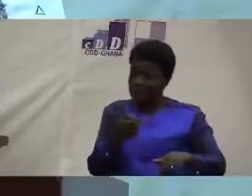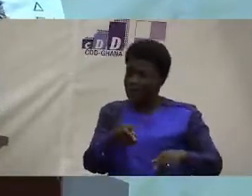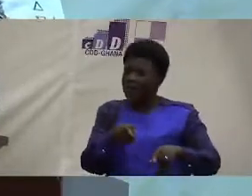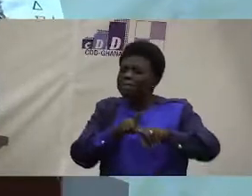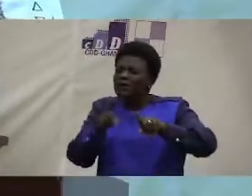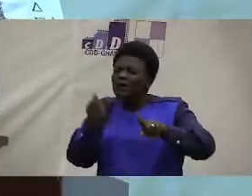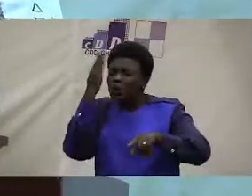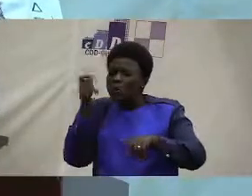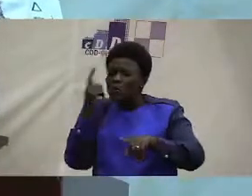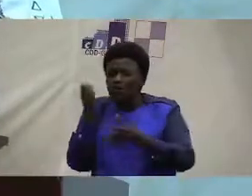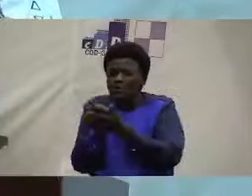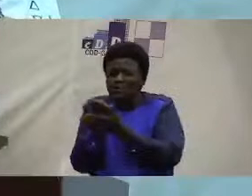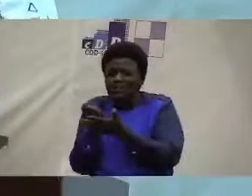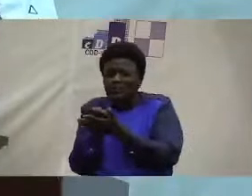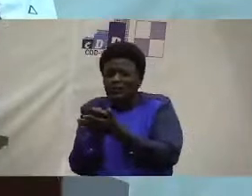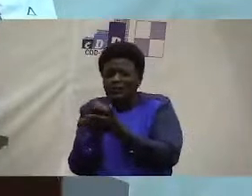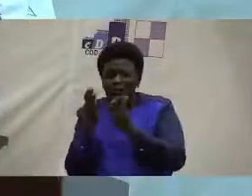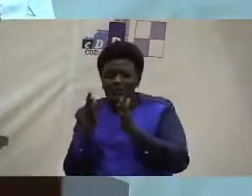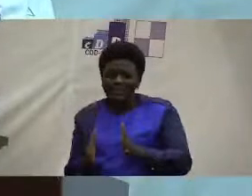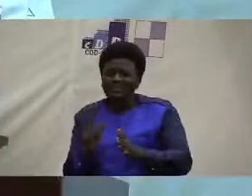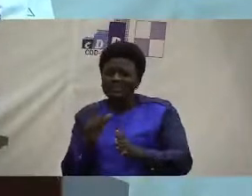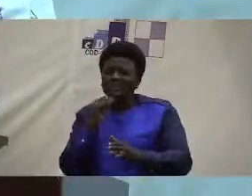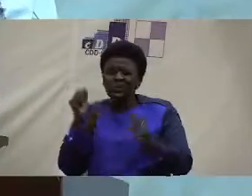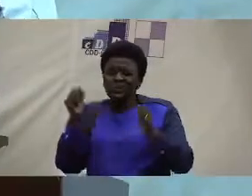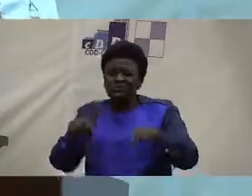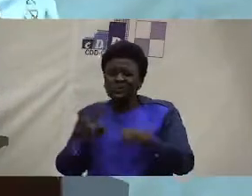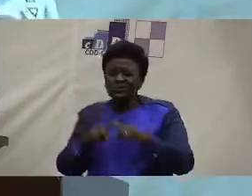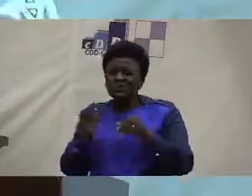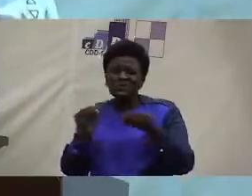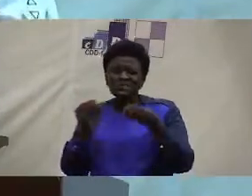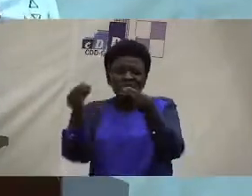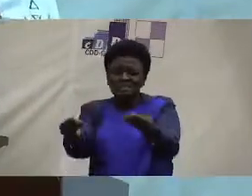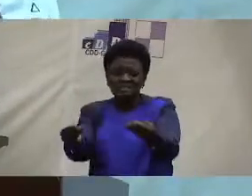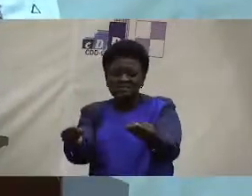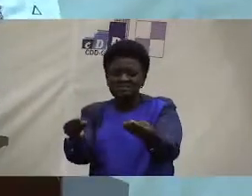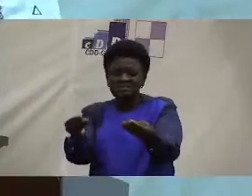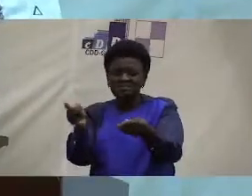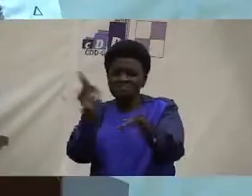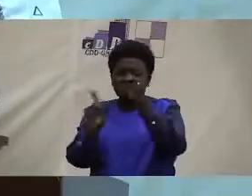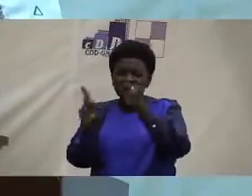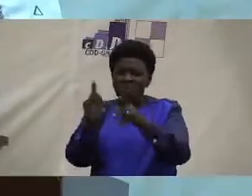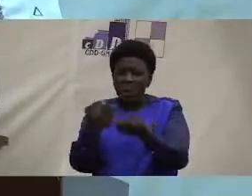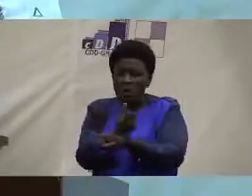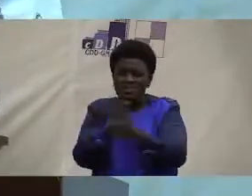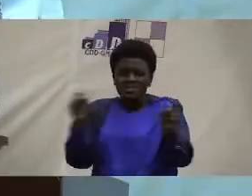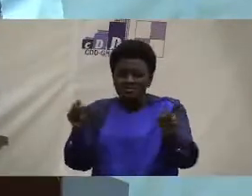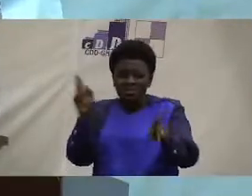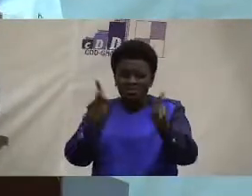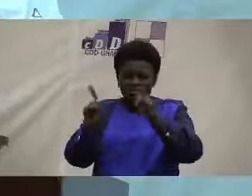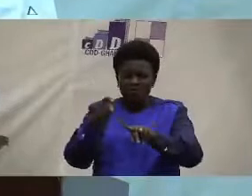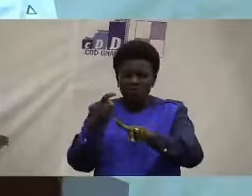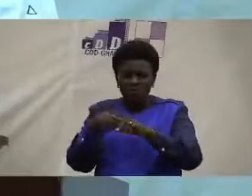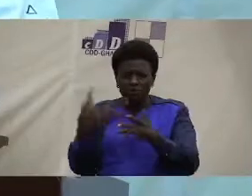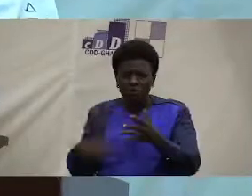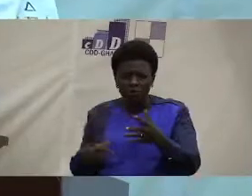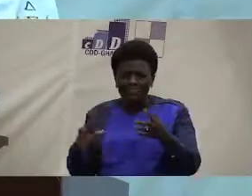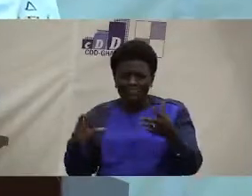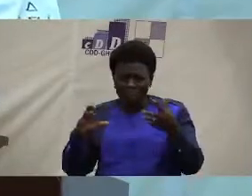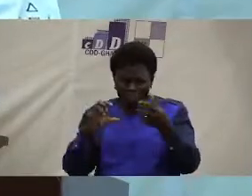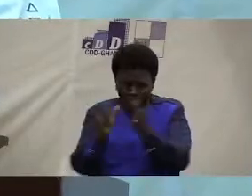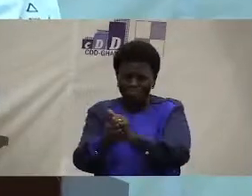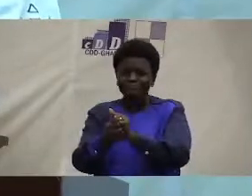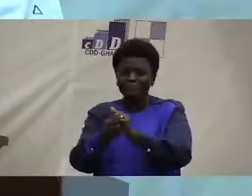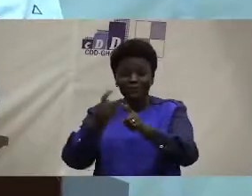the economies have not been able to deliver the people from the crassness of poverty that we